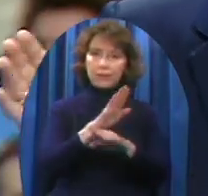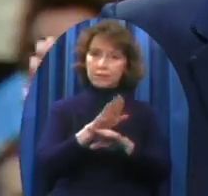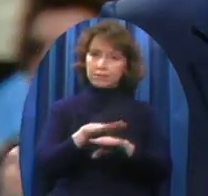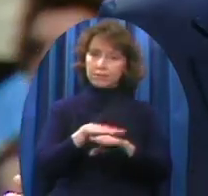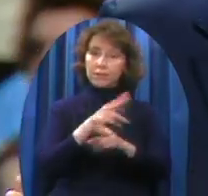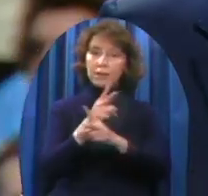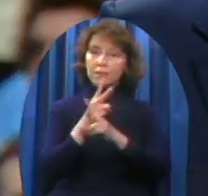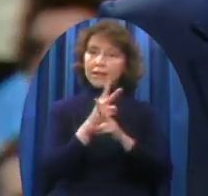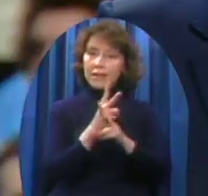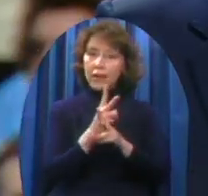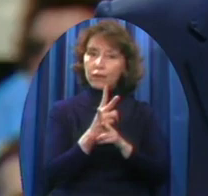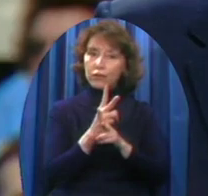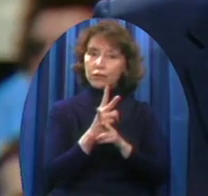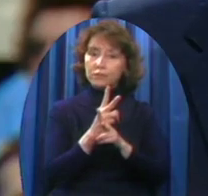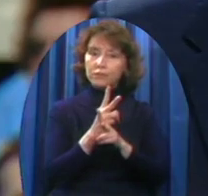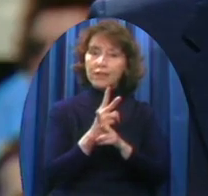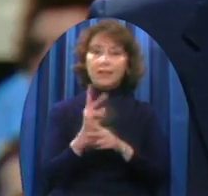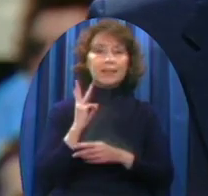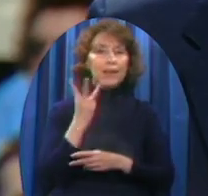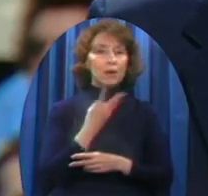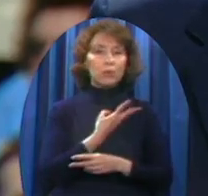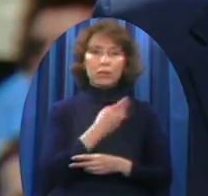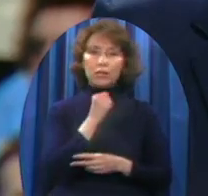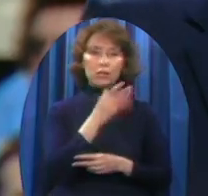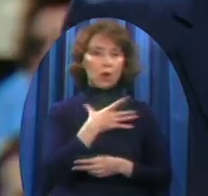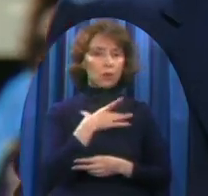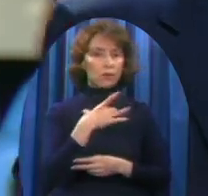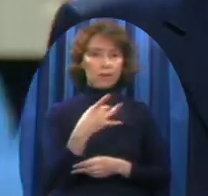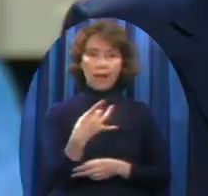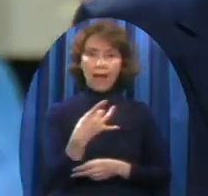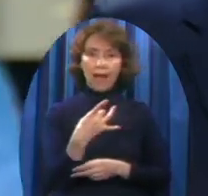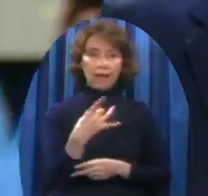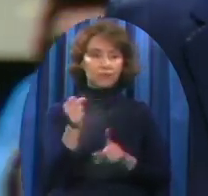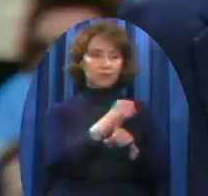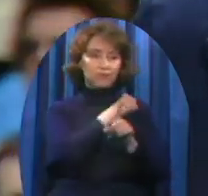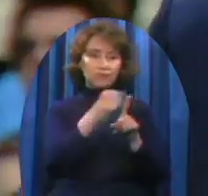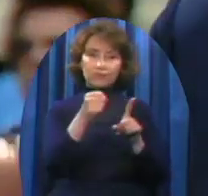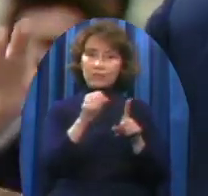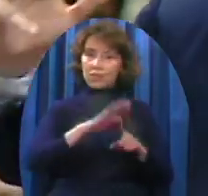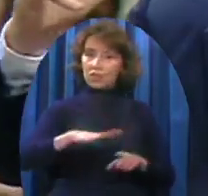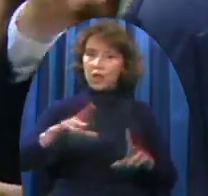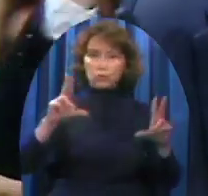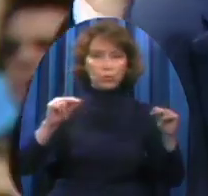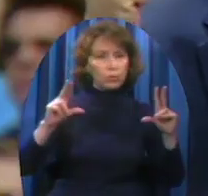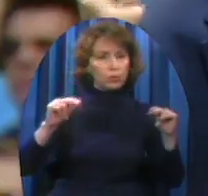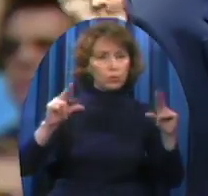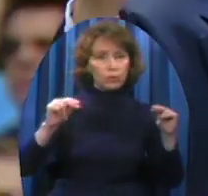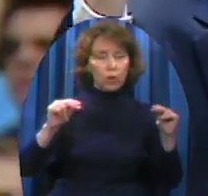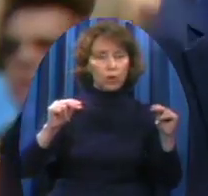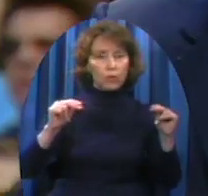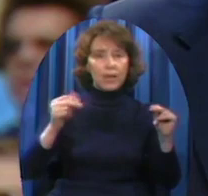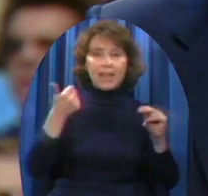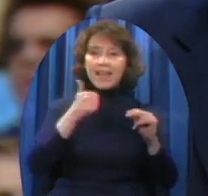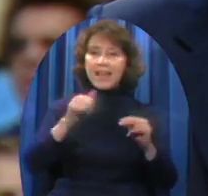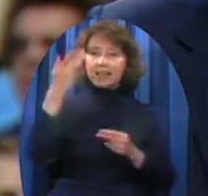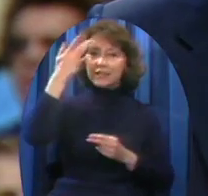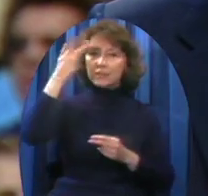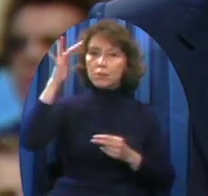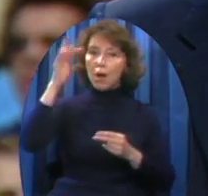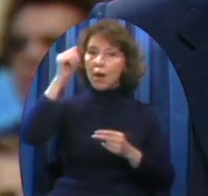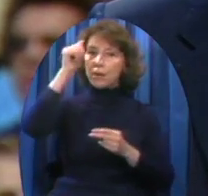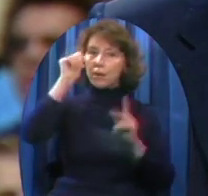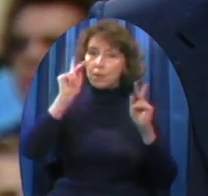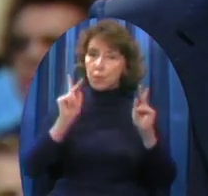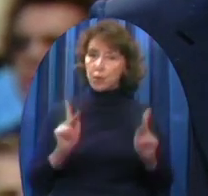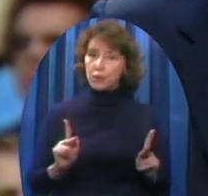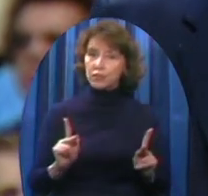all abhor child abuse. Any intelligent person stands in violent opposition to child